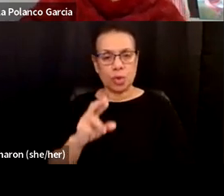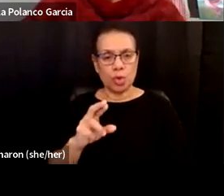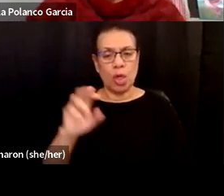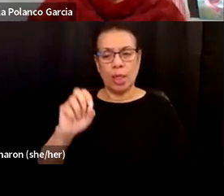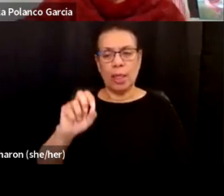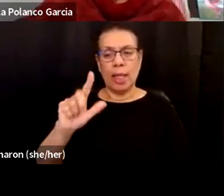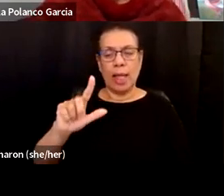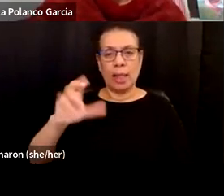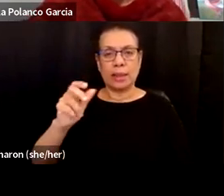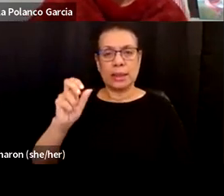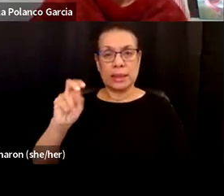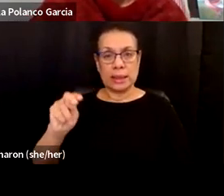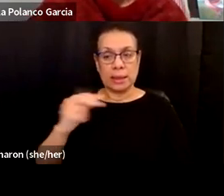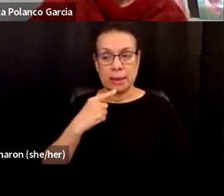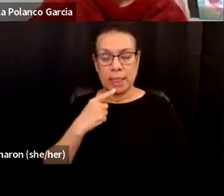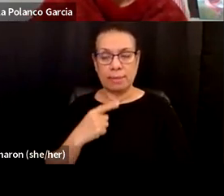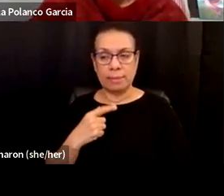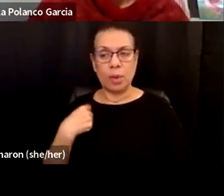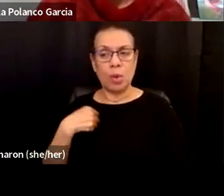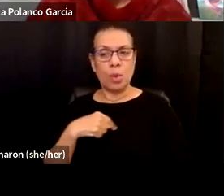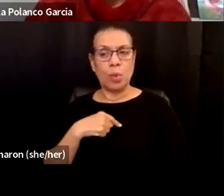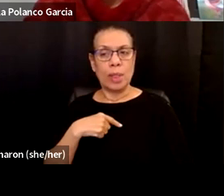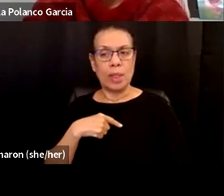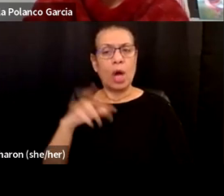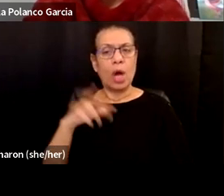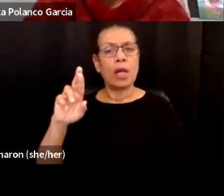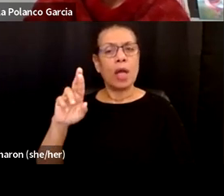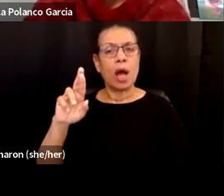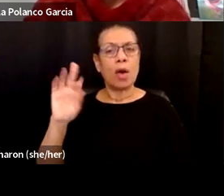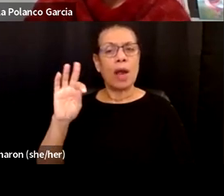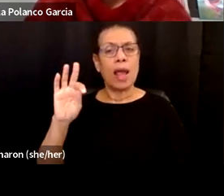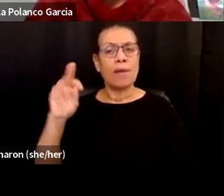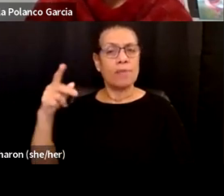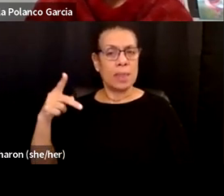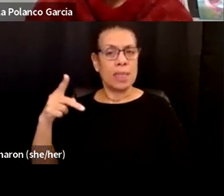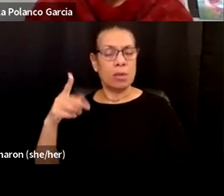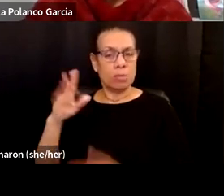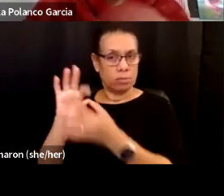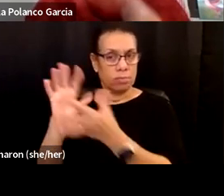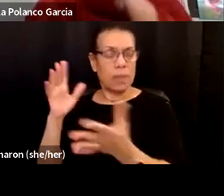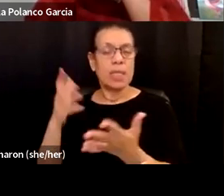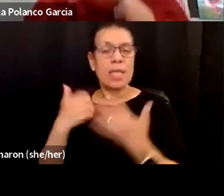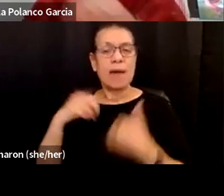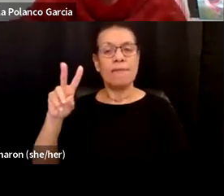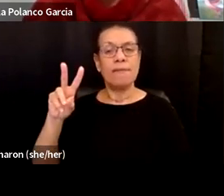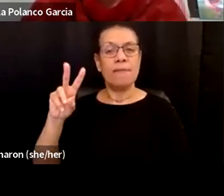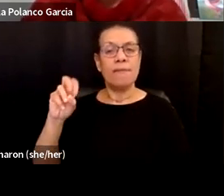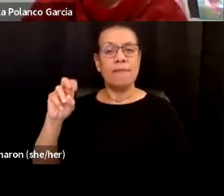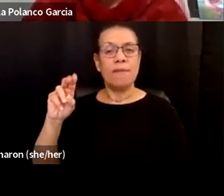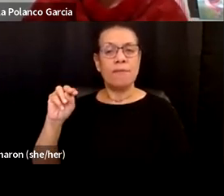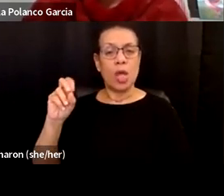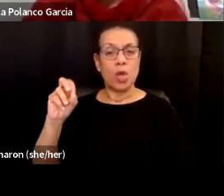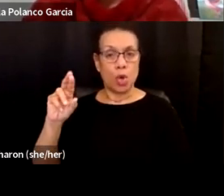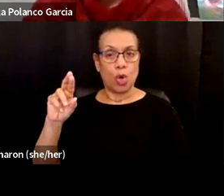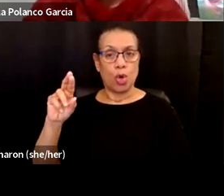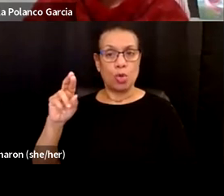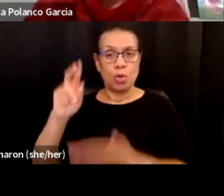is uh we released um an rfp to have a vendor come in an architect come